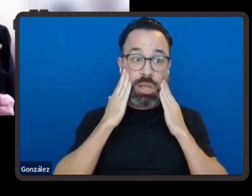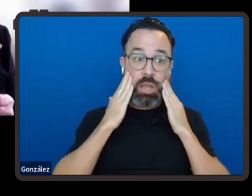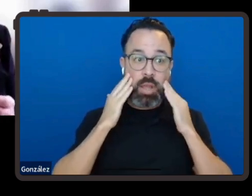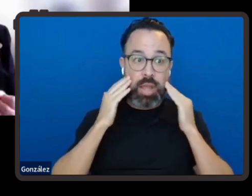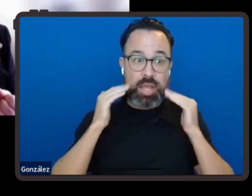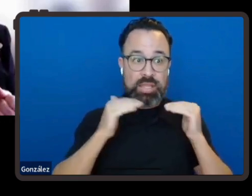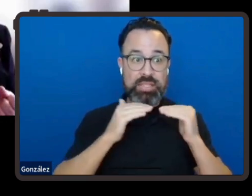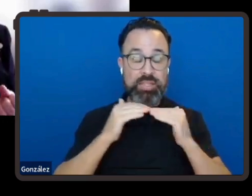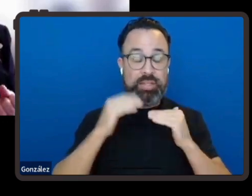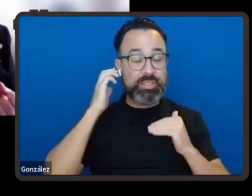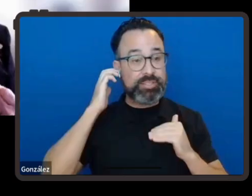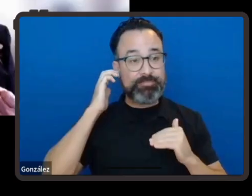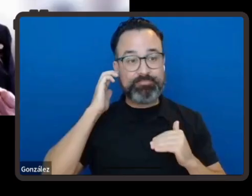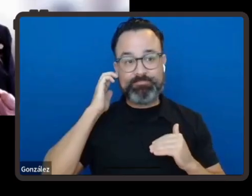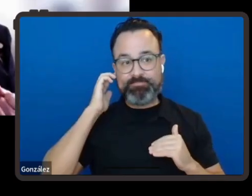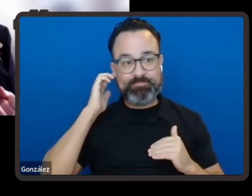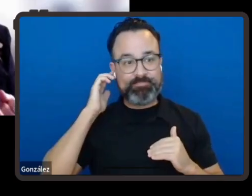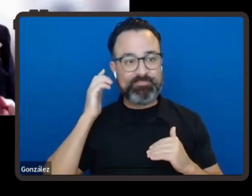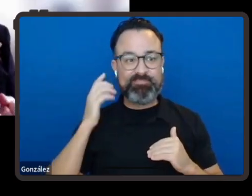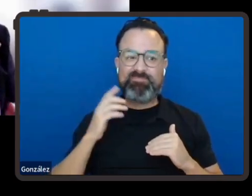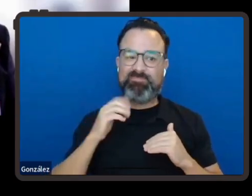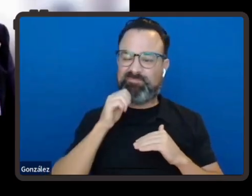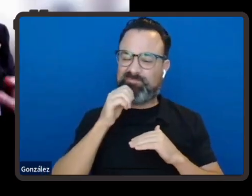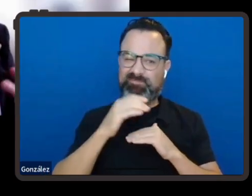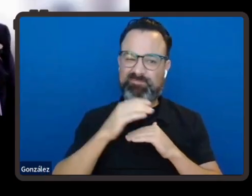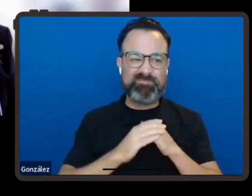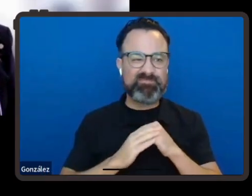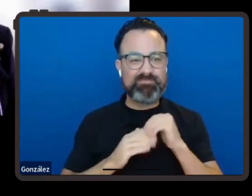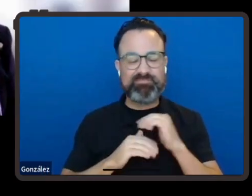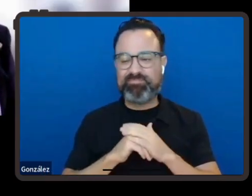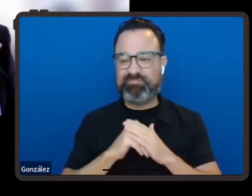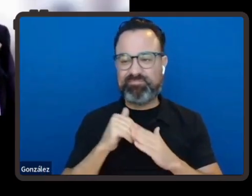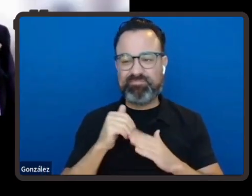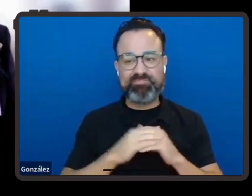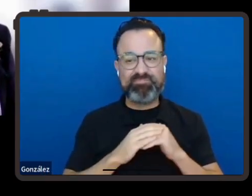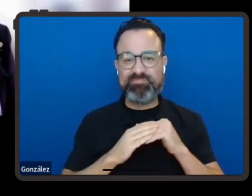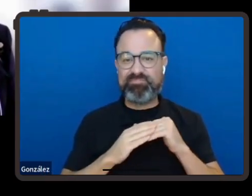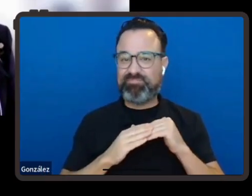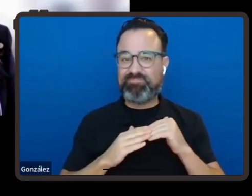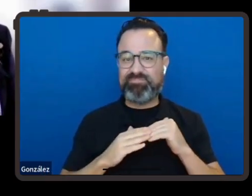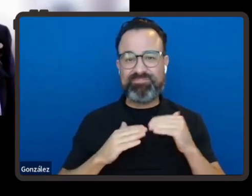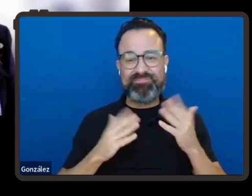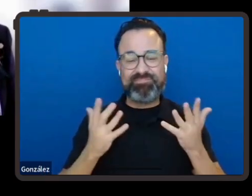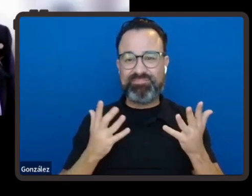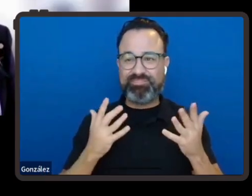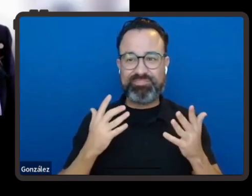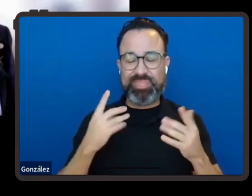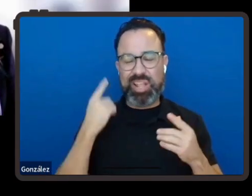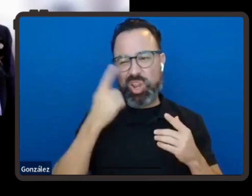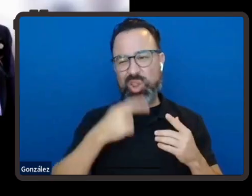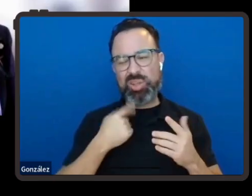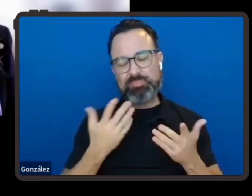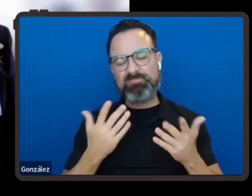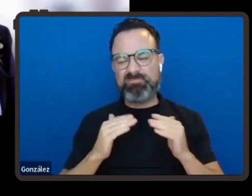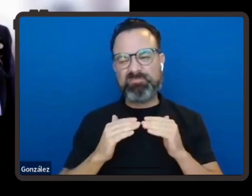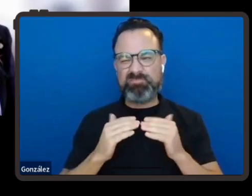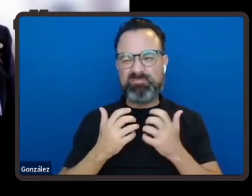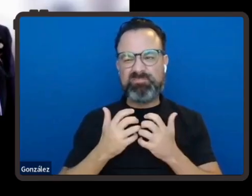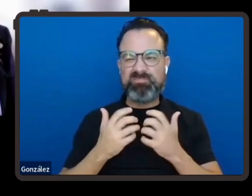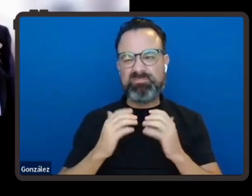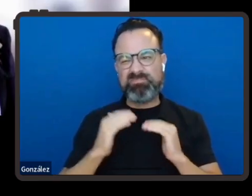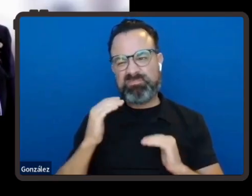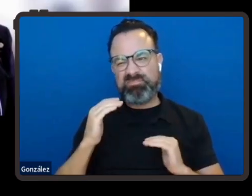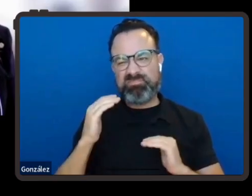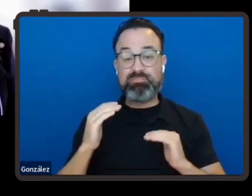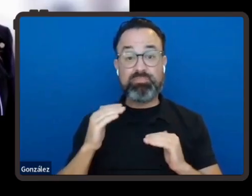think it can be uncomfortable and it can not look right. So a couple of the other little